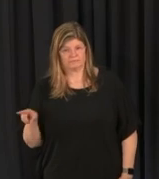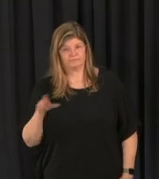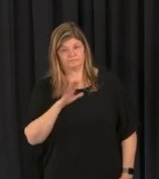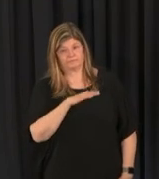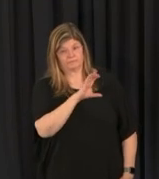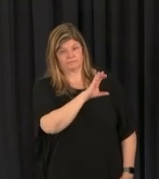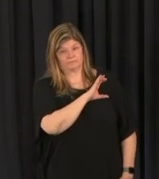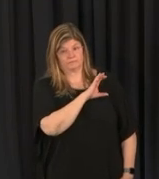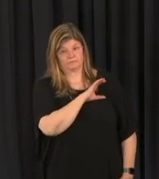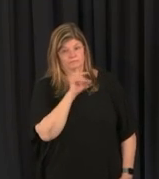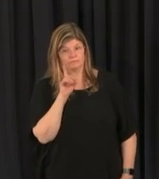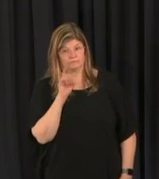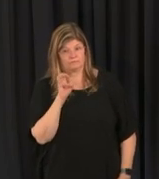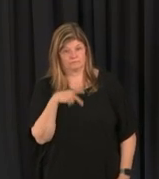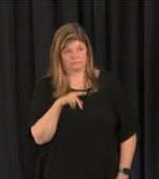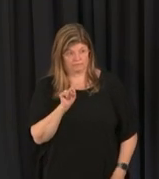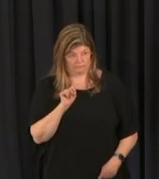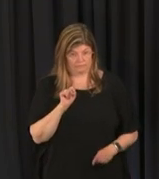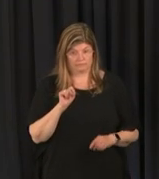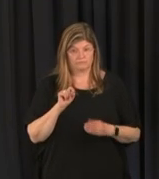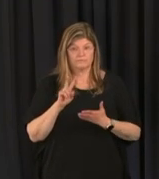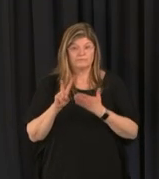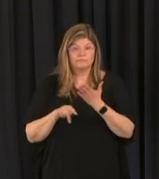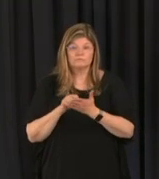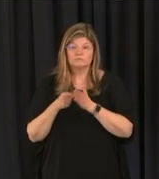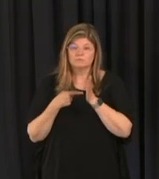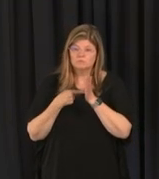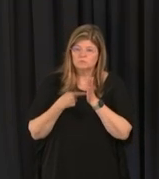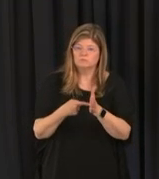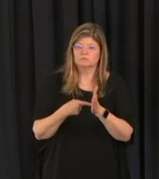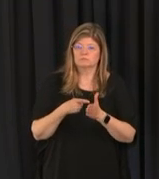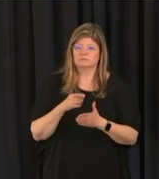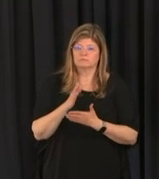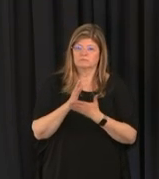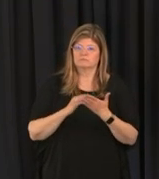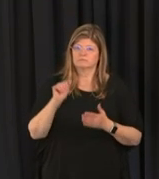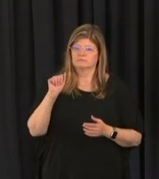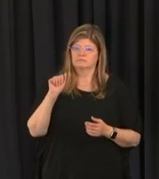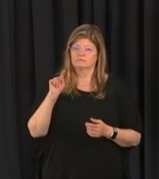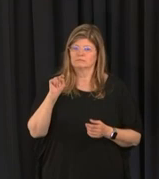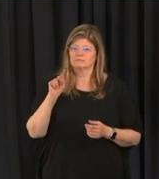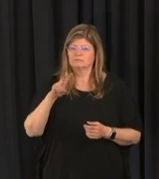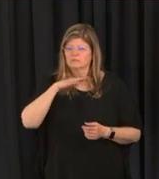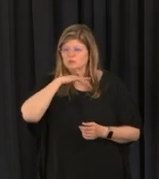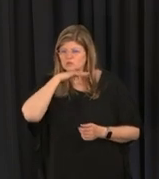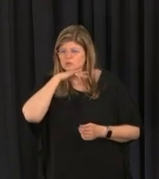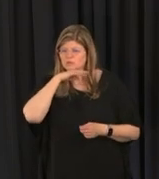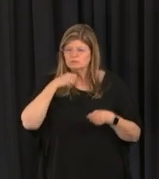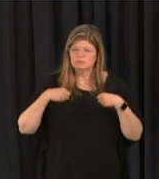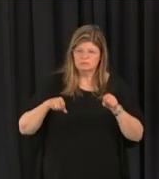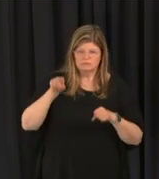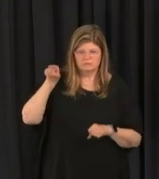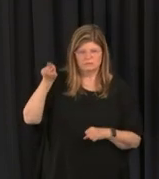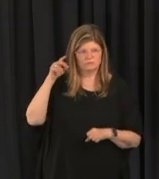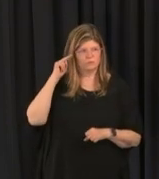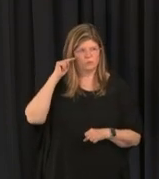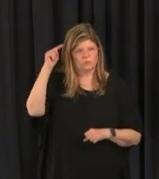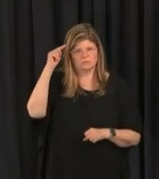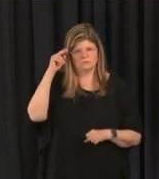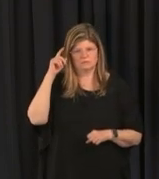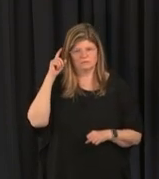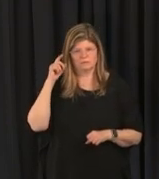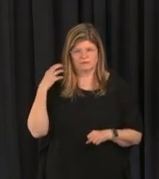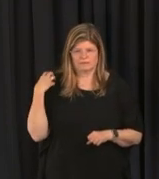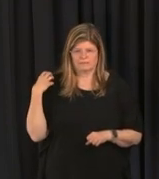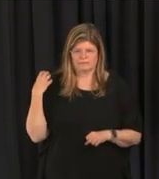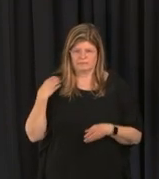police department put out a video. It shows some ATVs and dirt bikes on North Capitol Street, and in one case, I guess someone on a dirt